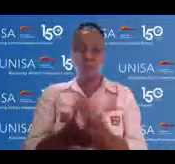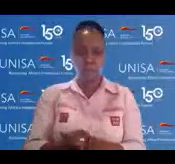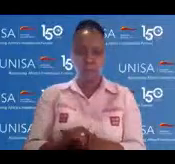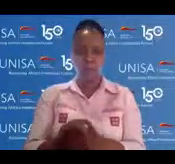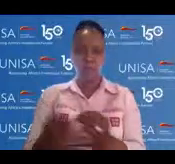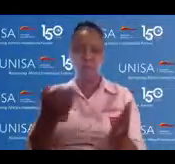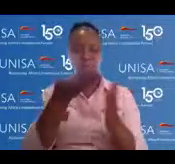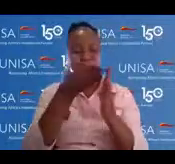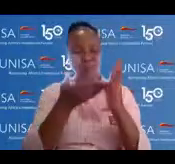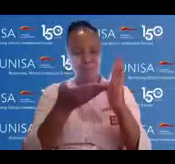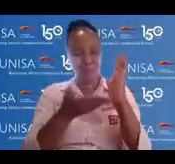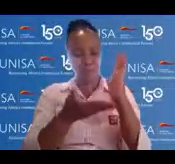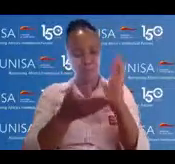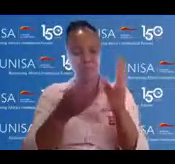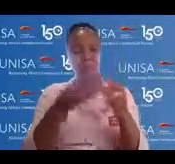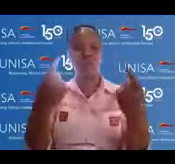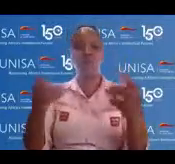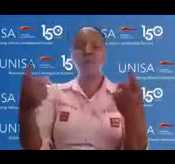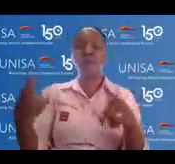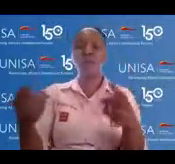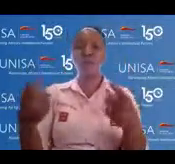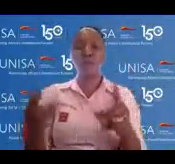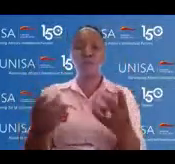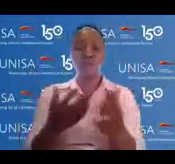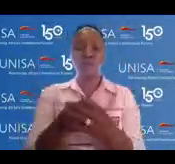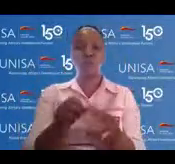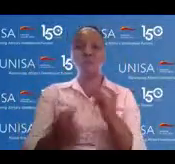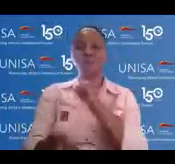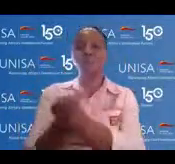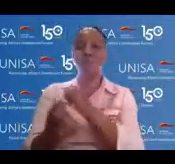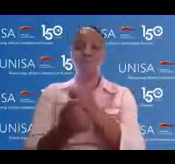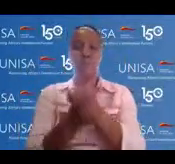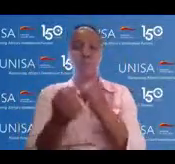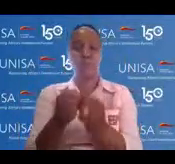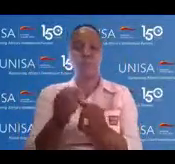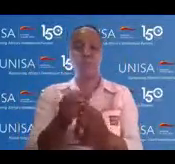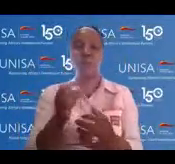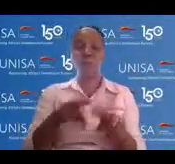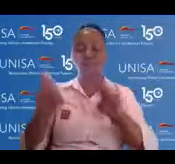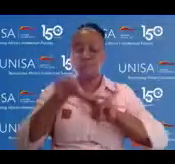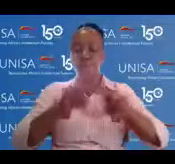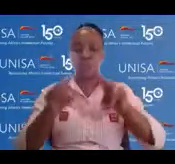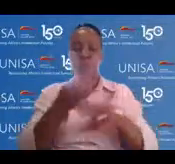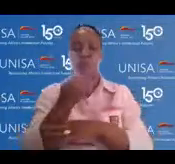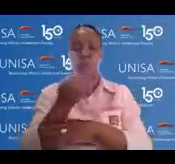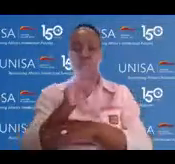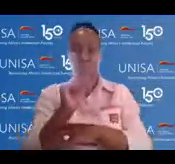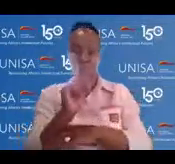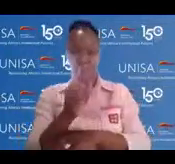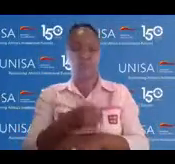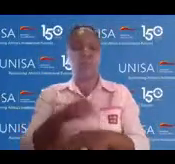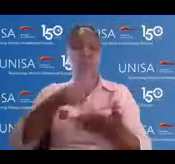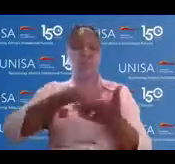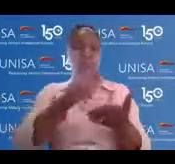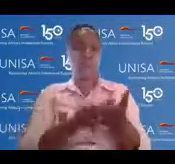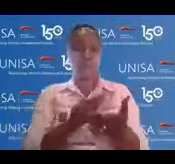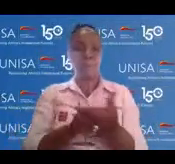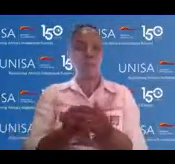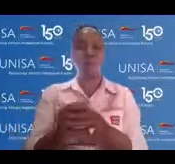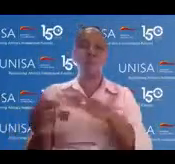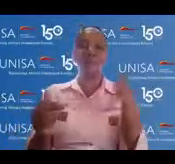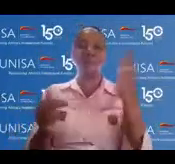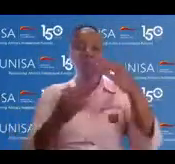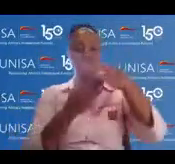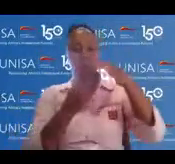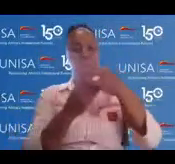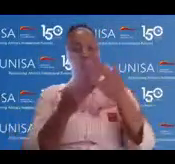different checks that will be taking place while you are being invigilated by the app. So top left, when you register on the app, you're going